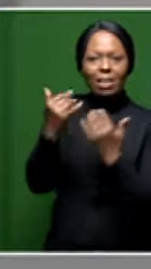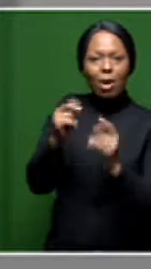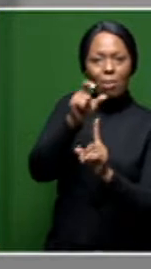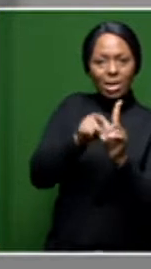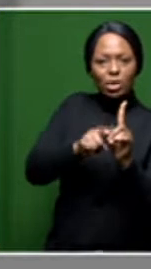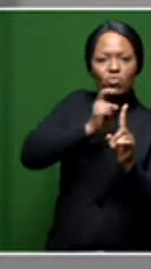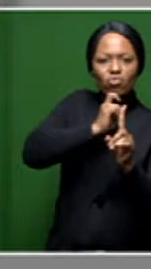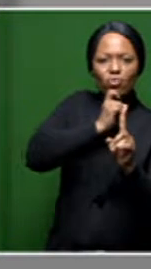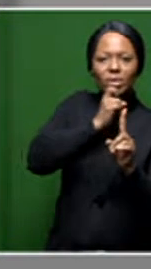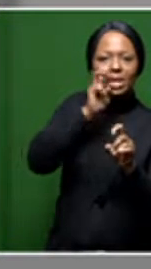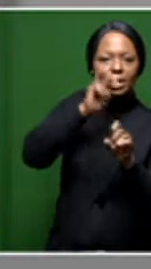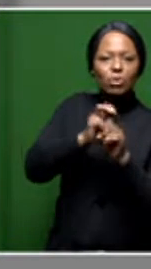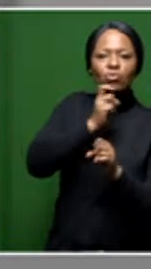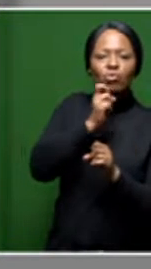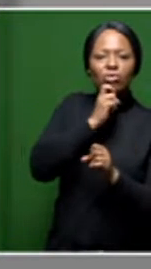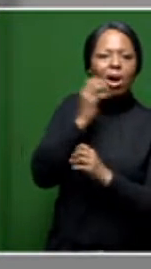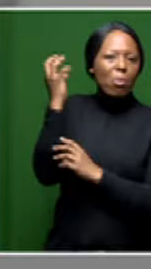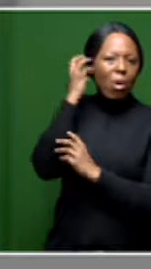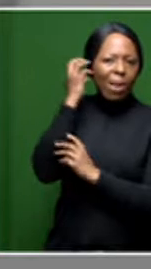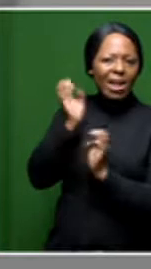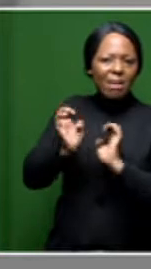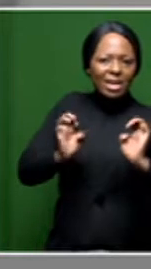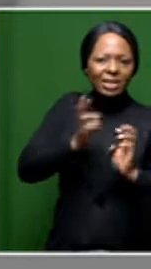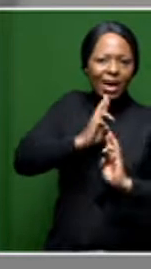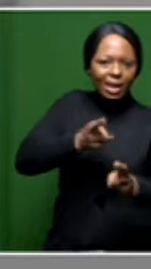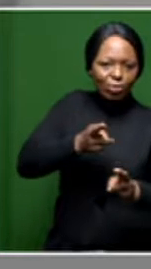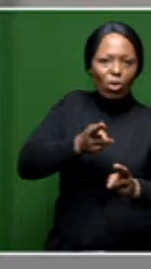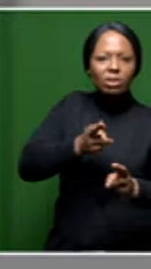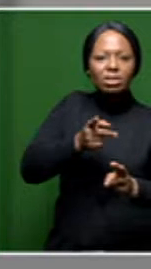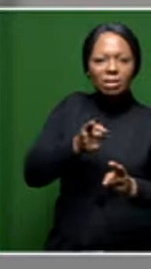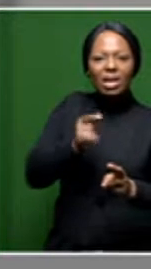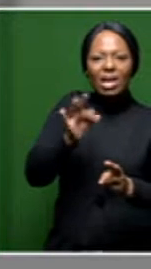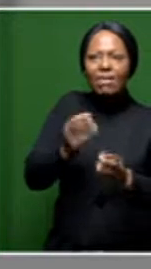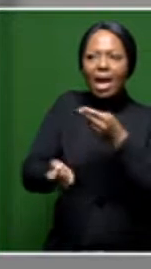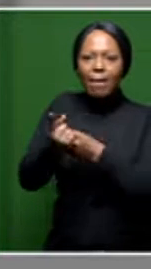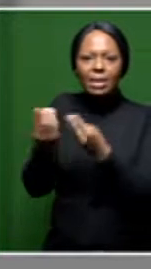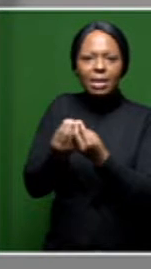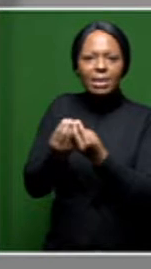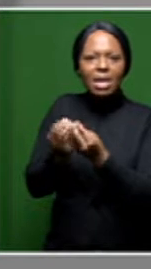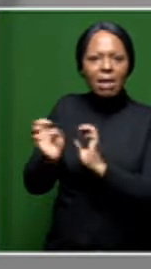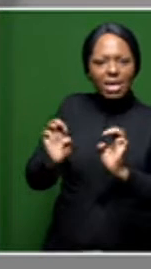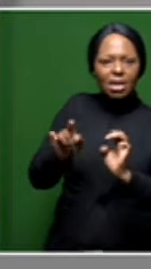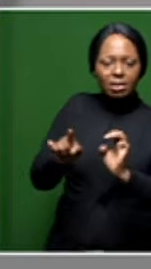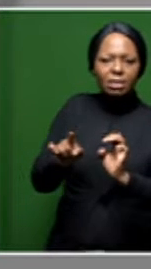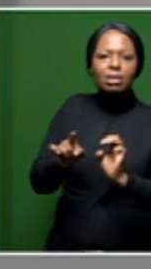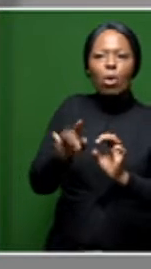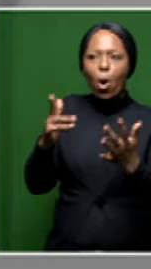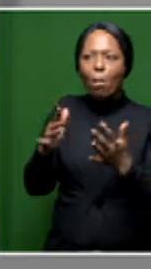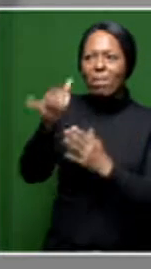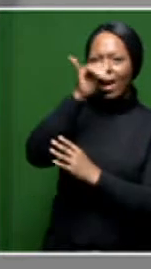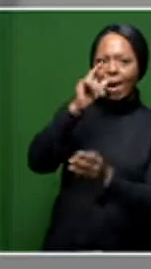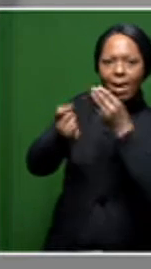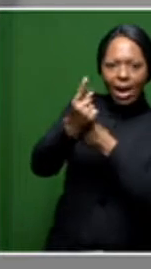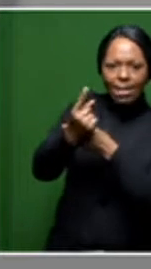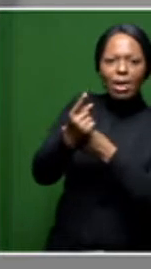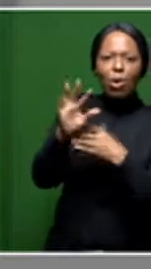immediately request rapid mobile emergency response in the event of an emergency or the threat of a crime such